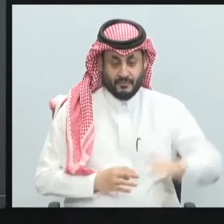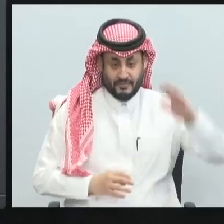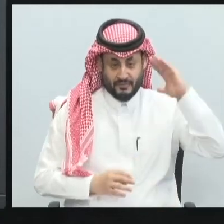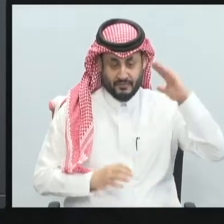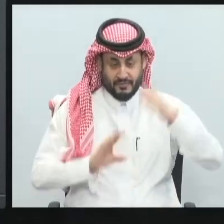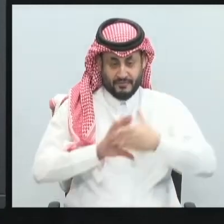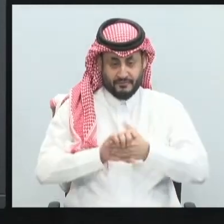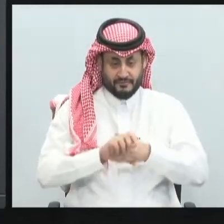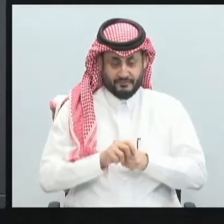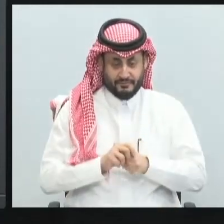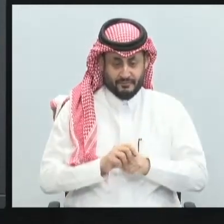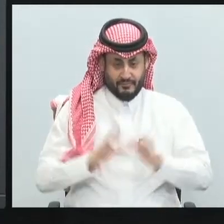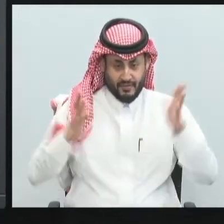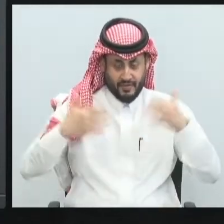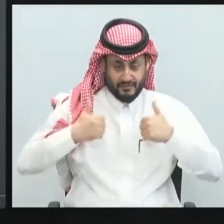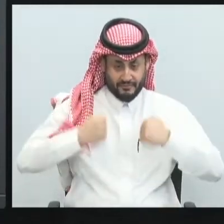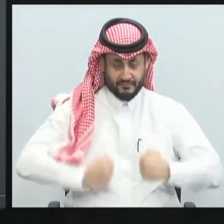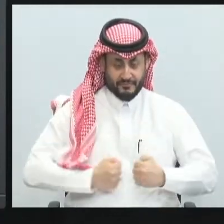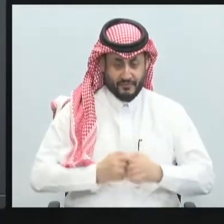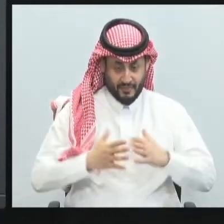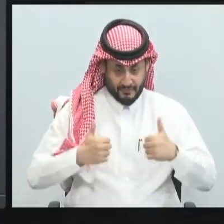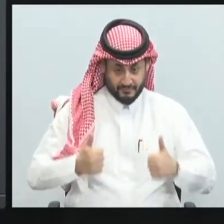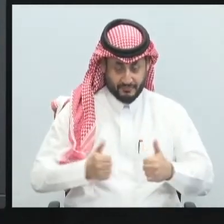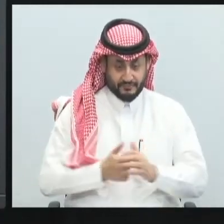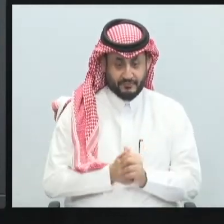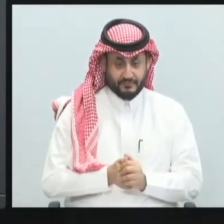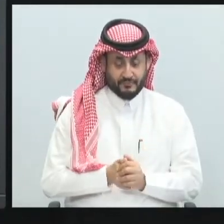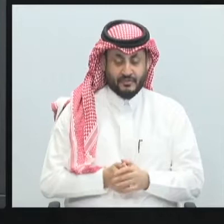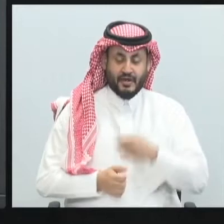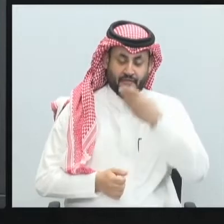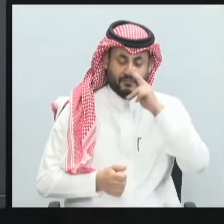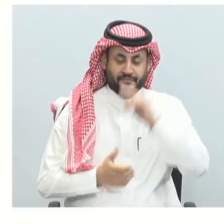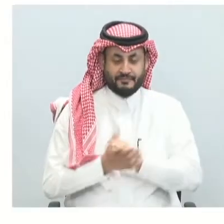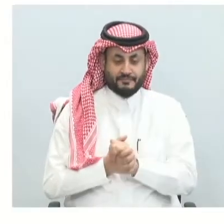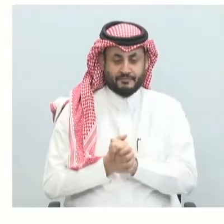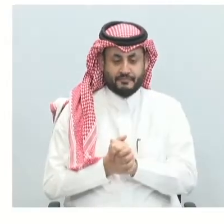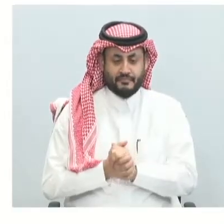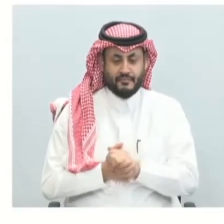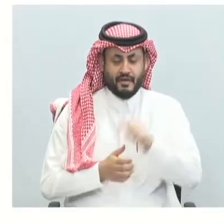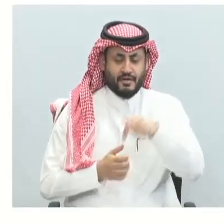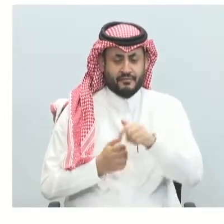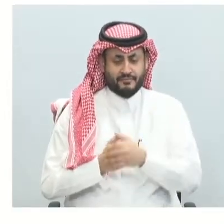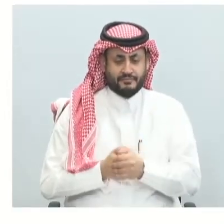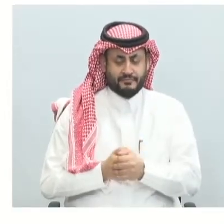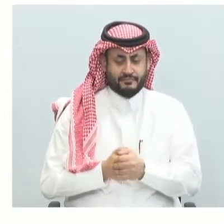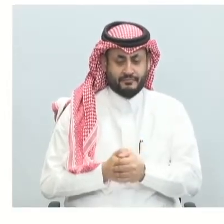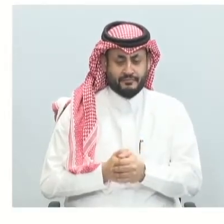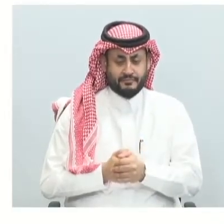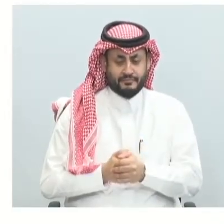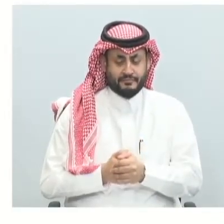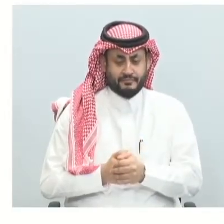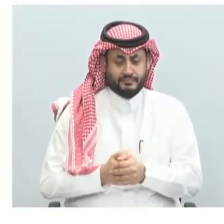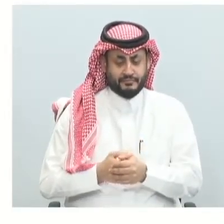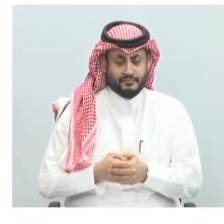Assalamu alaikum wa rahmatullahi. Hello my students, how are you today? Are you fine? Alhamdulillah. Okay, today we have English for